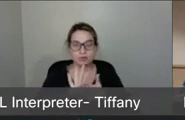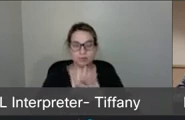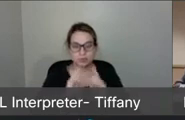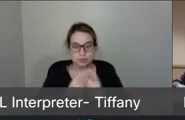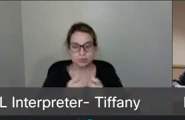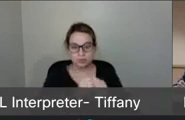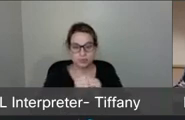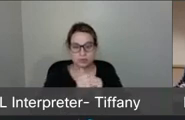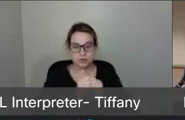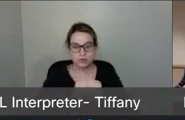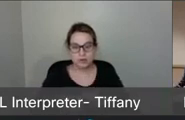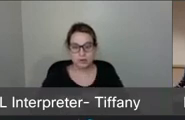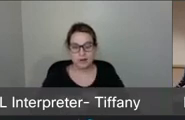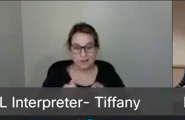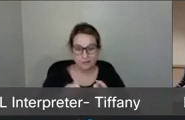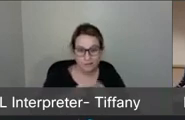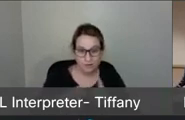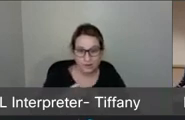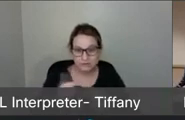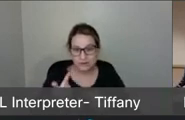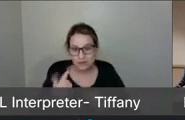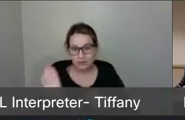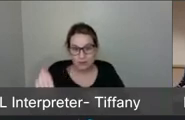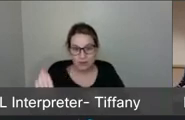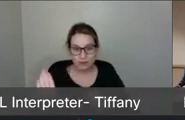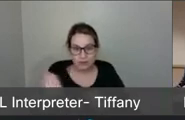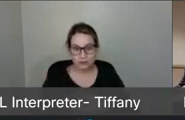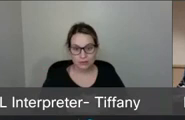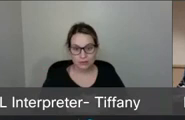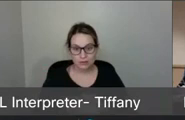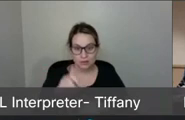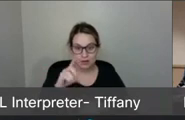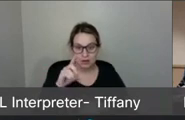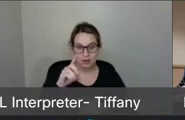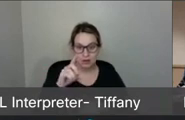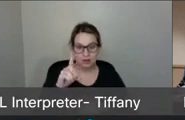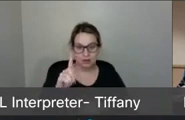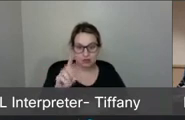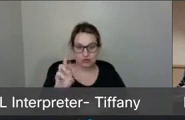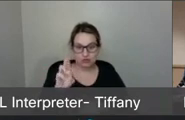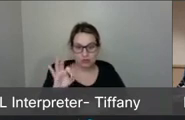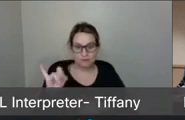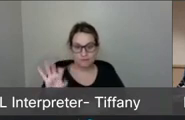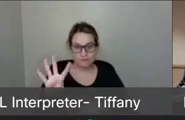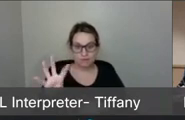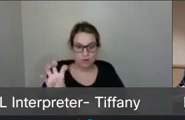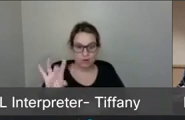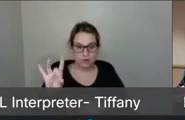together. And speaking of our friends in Gila Bend, the draft maps have their